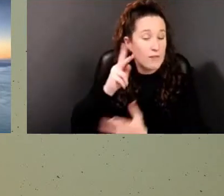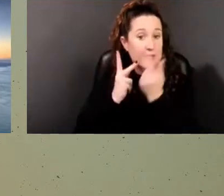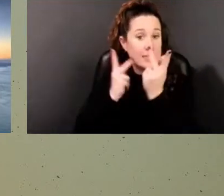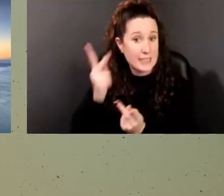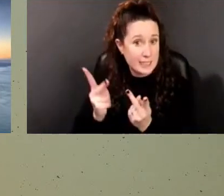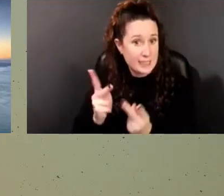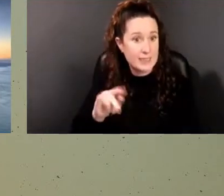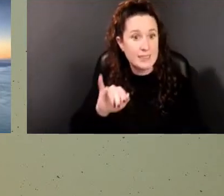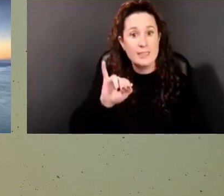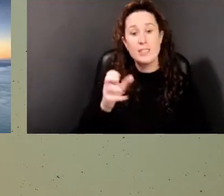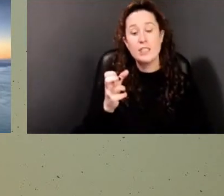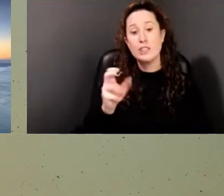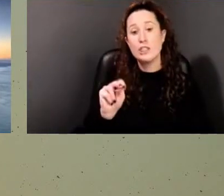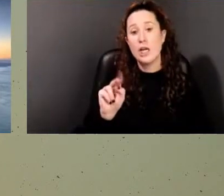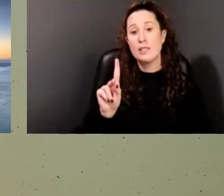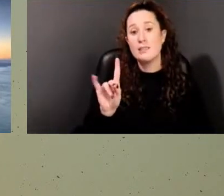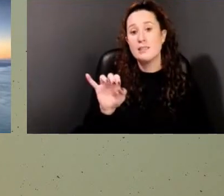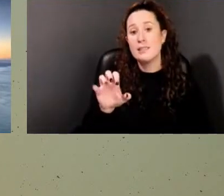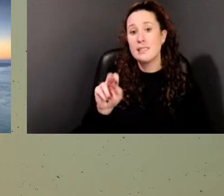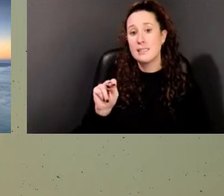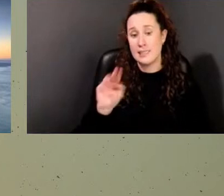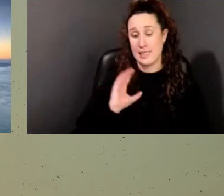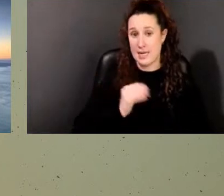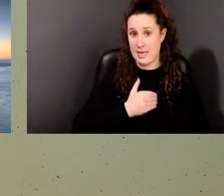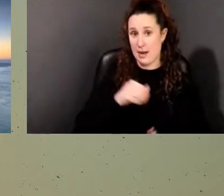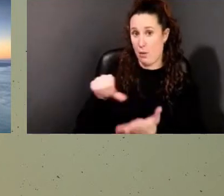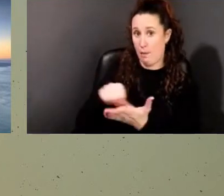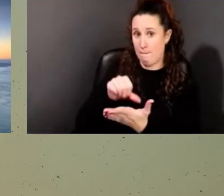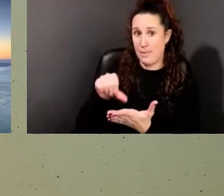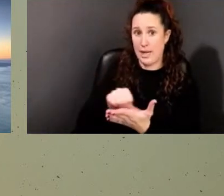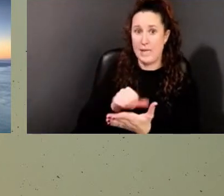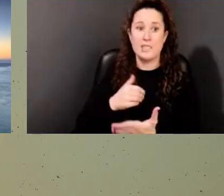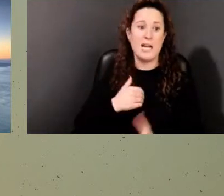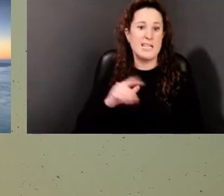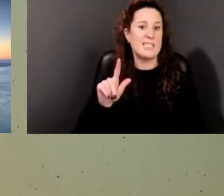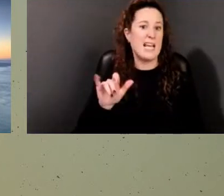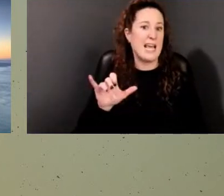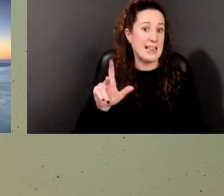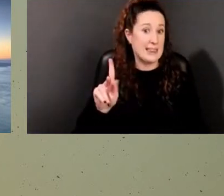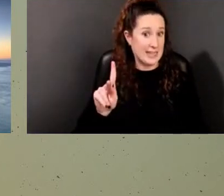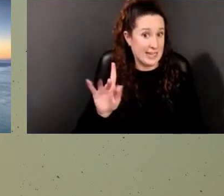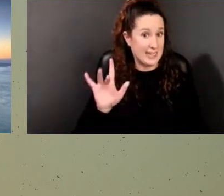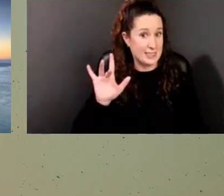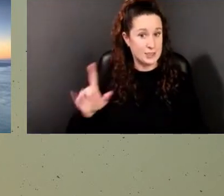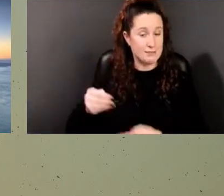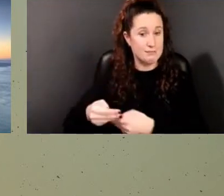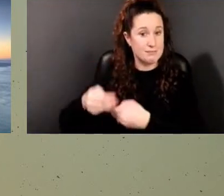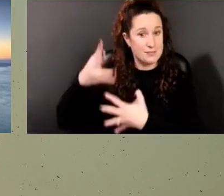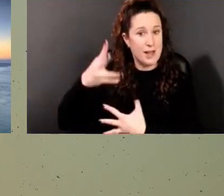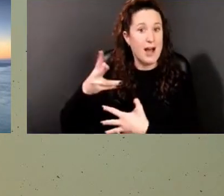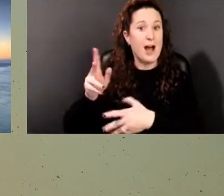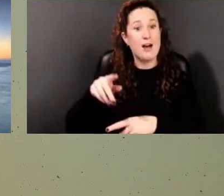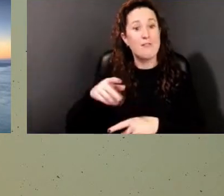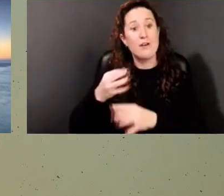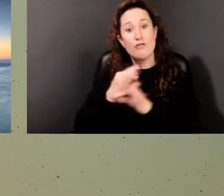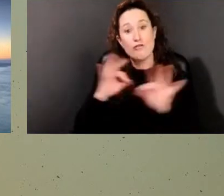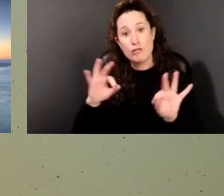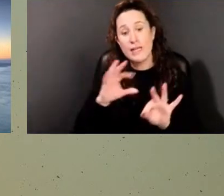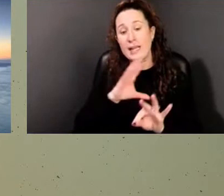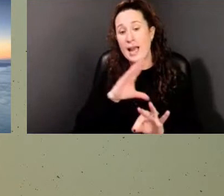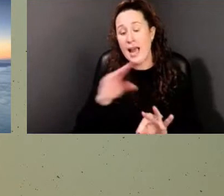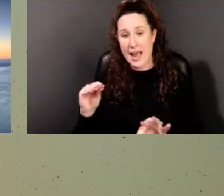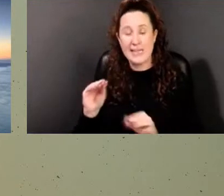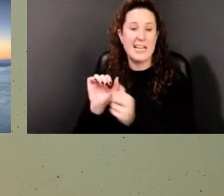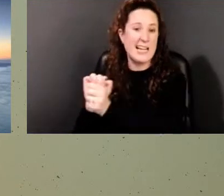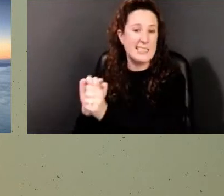Dickinson Plantation's page is a link to a list of enslaved and free Black people. That's what we're calling the Plantation